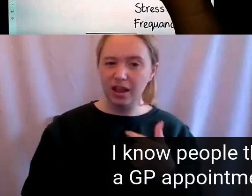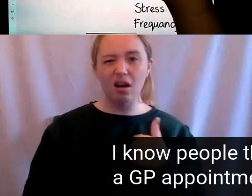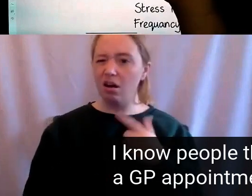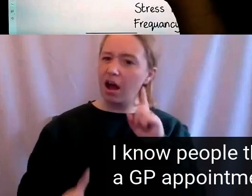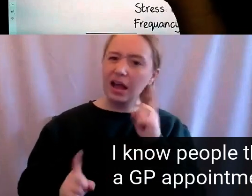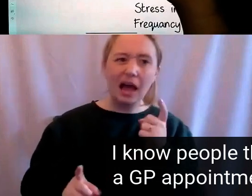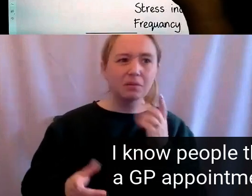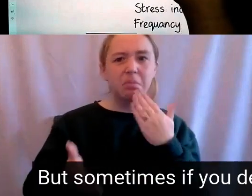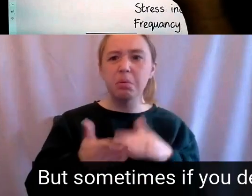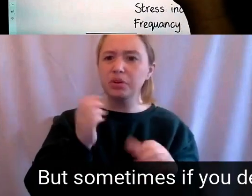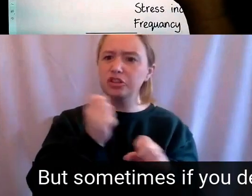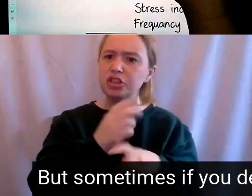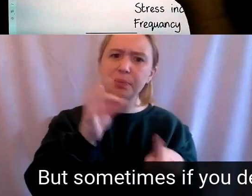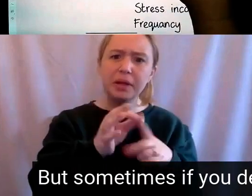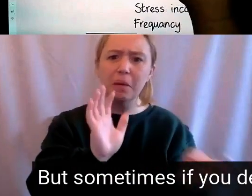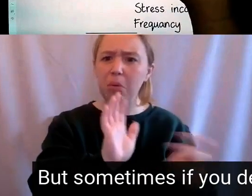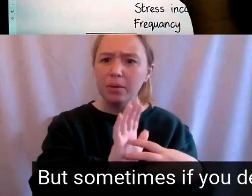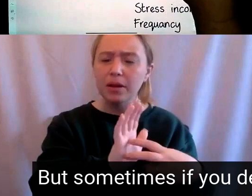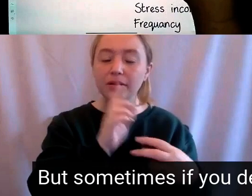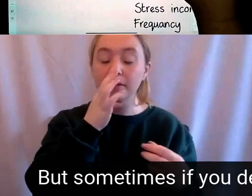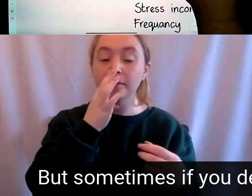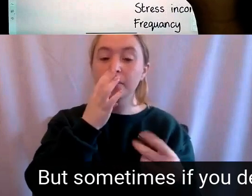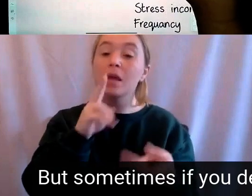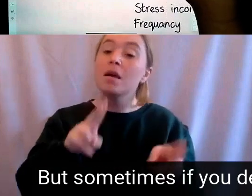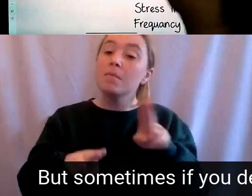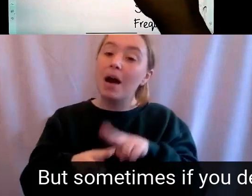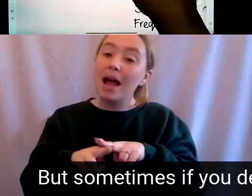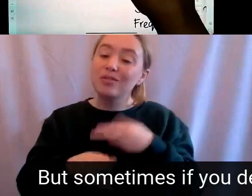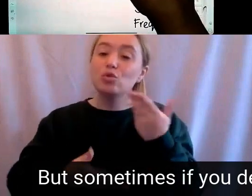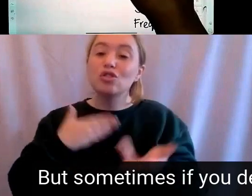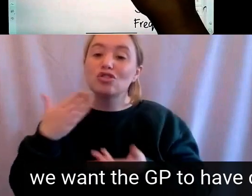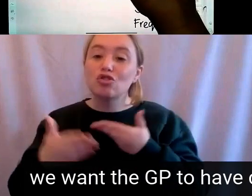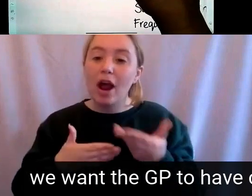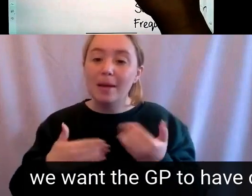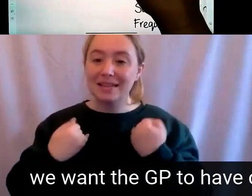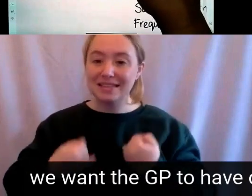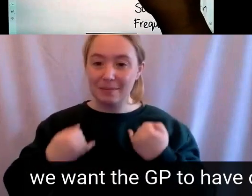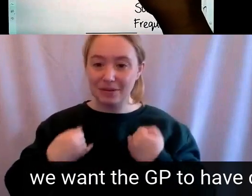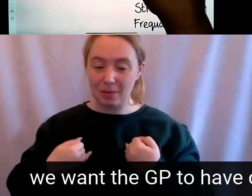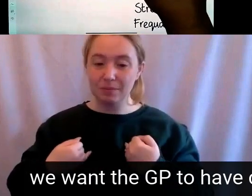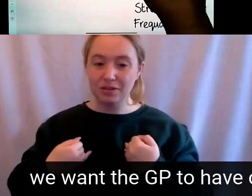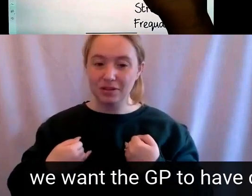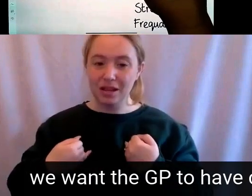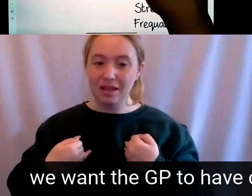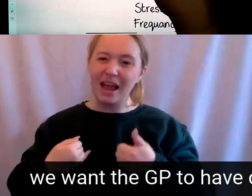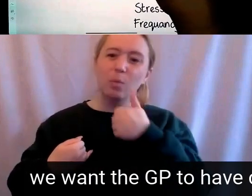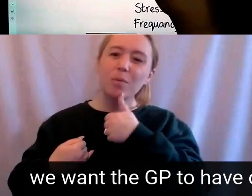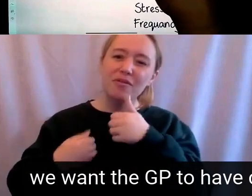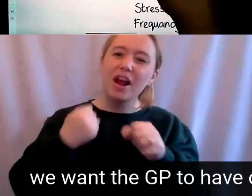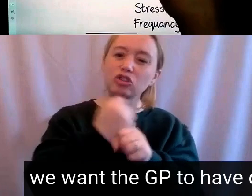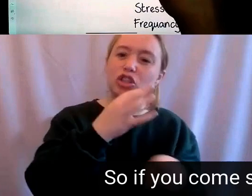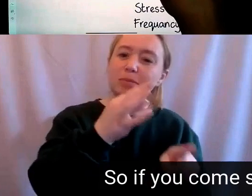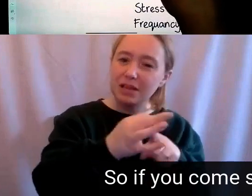blah, blah, blah. But sometimes if you describe certain symptoms, we want the GP to have checked a couple of